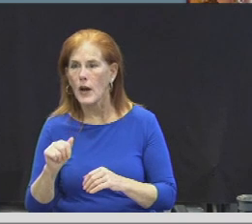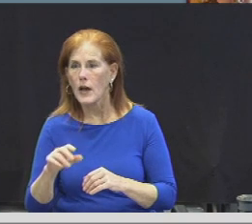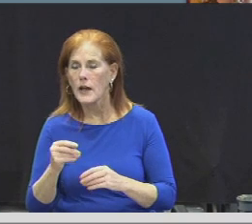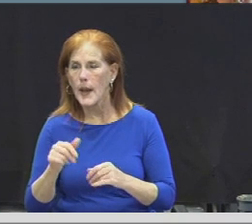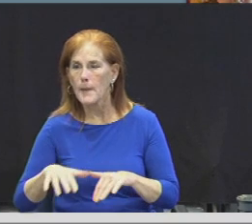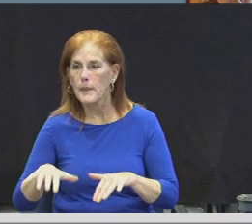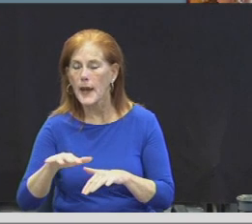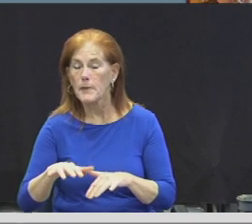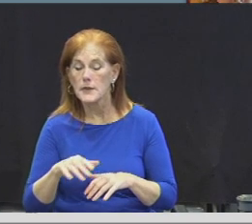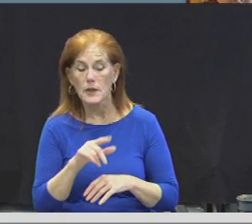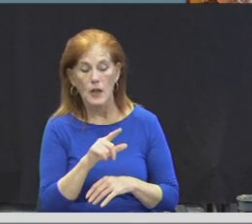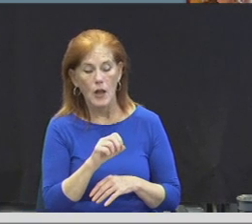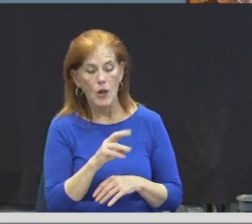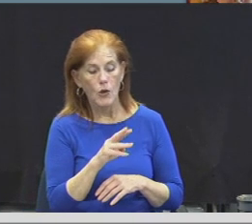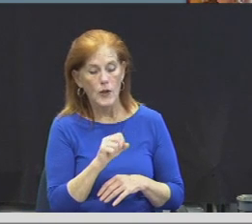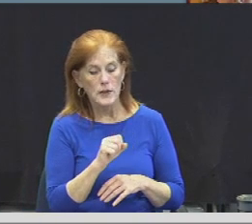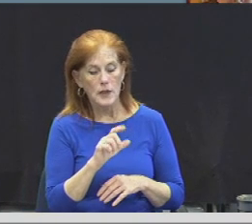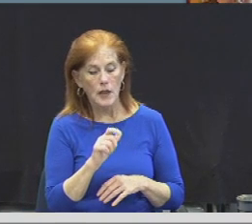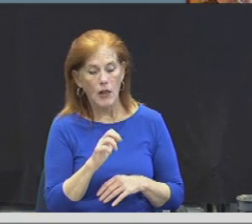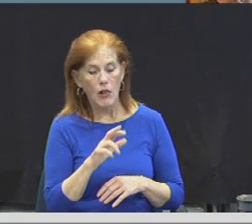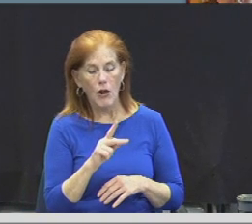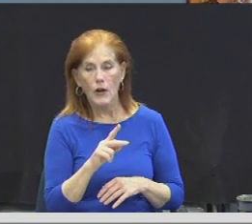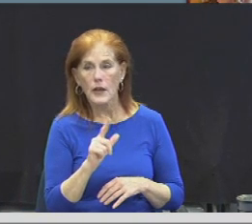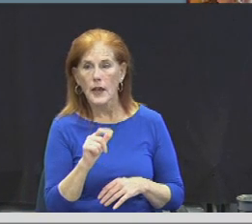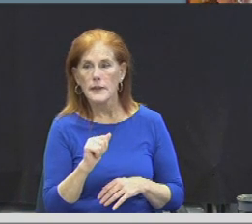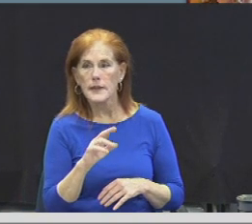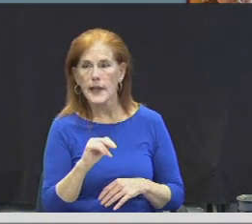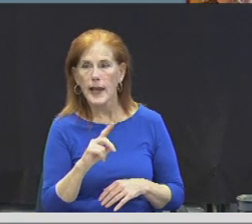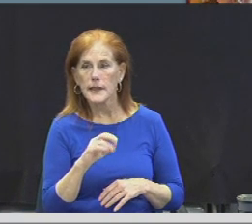Lewis and Clark Landing, this is